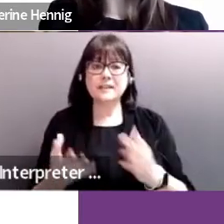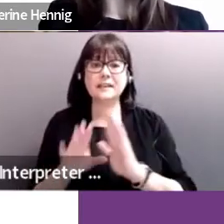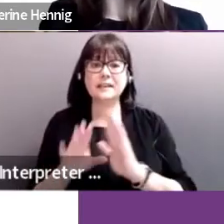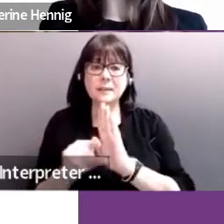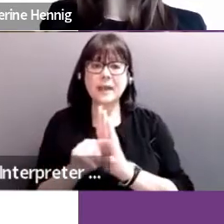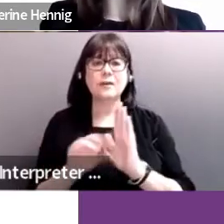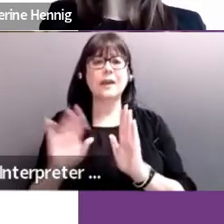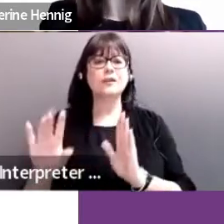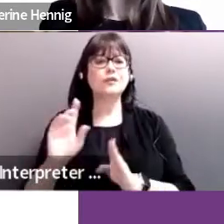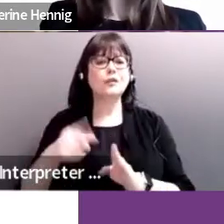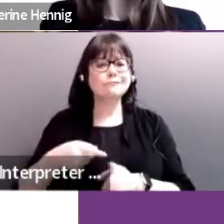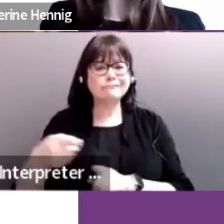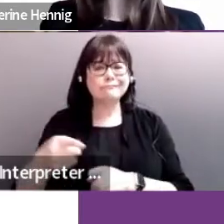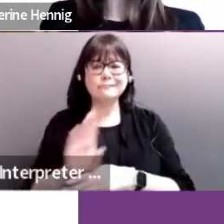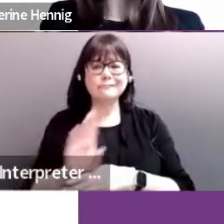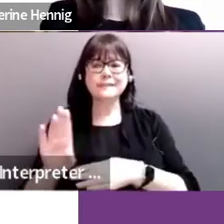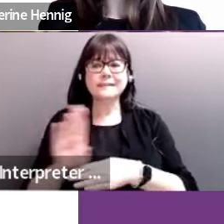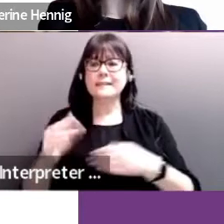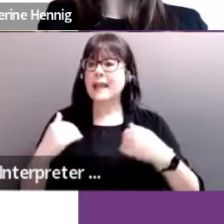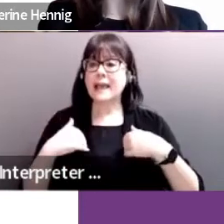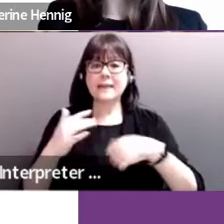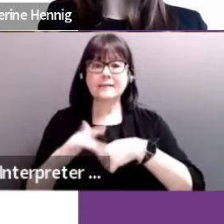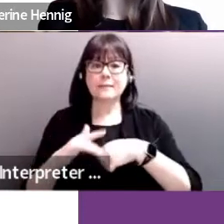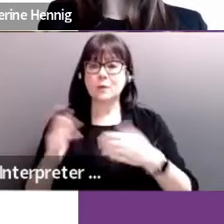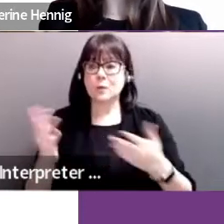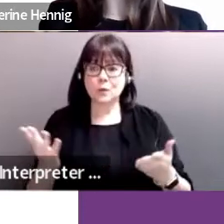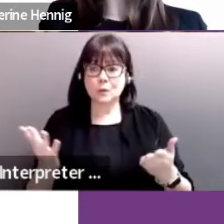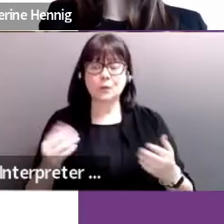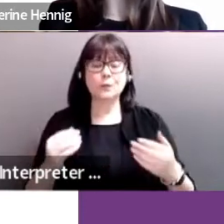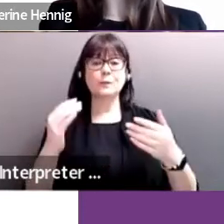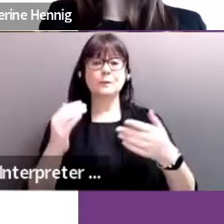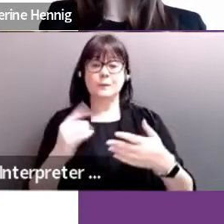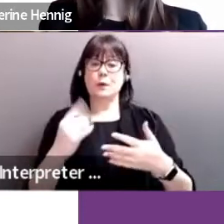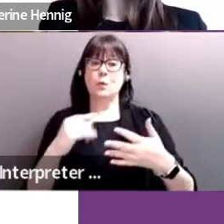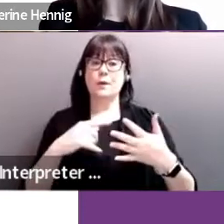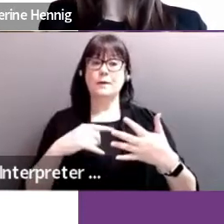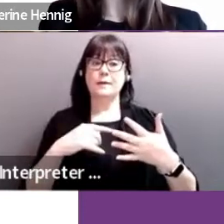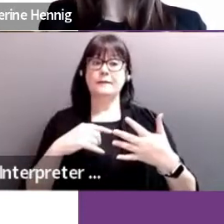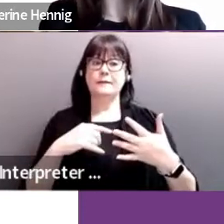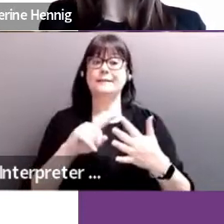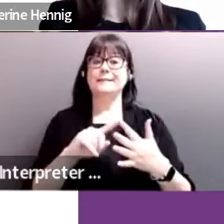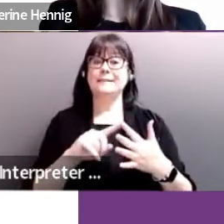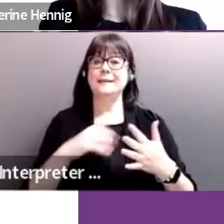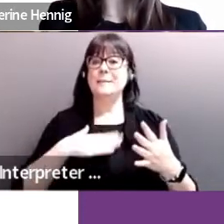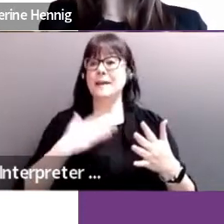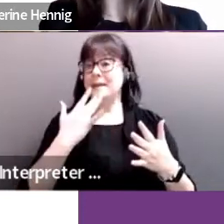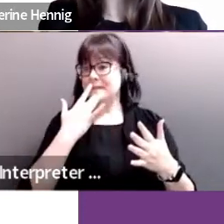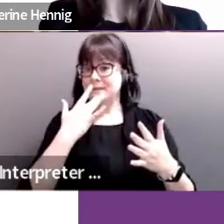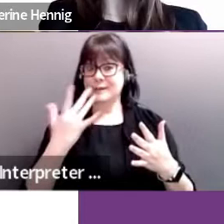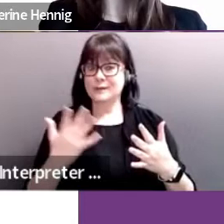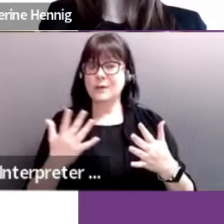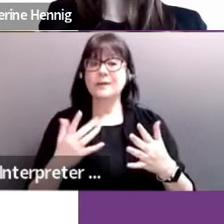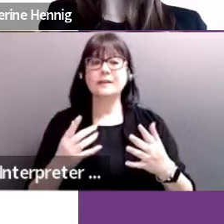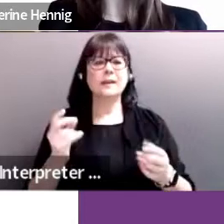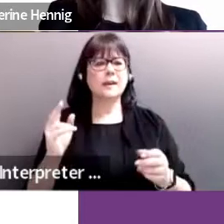your specific business. Next up, and actually one of my personal favorites, is we're going to be debunking some common grant misconceptions